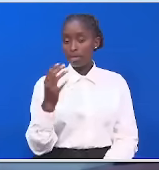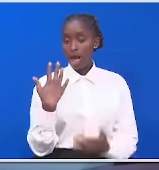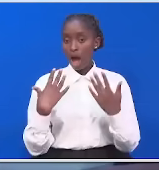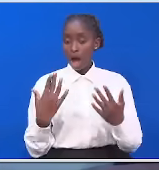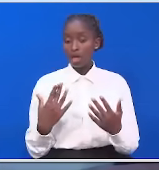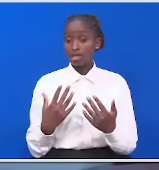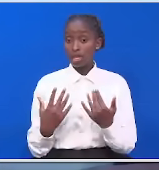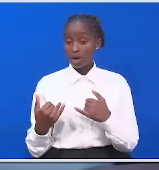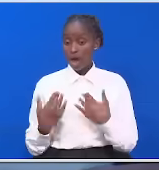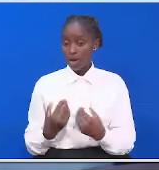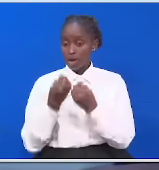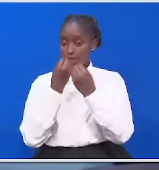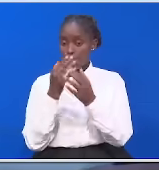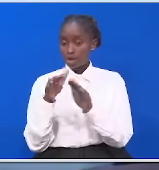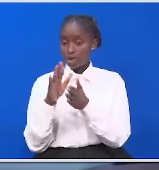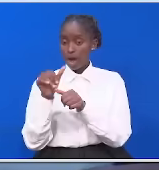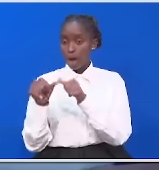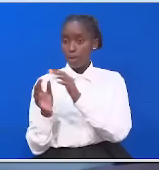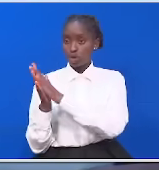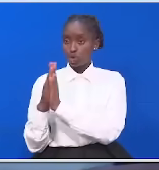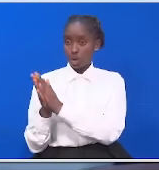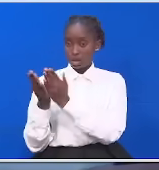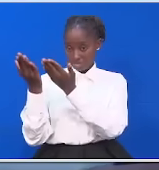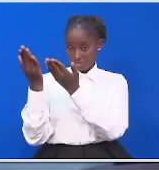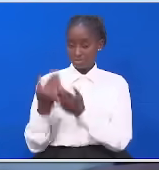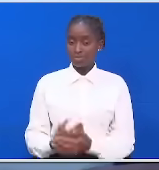Sengre brings you this exclusive story.